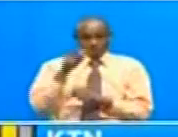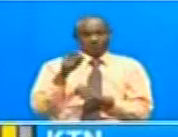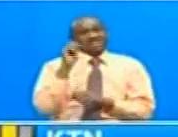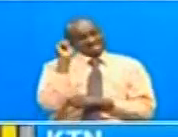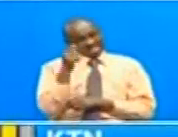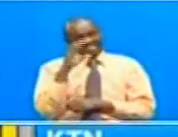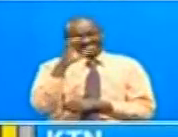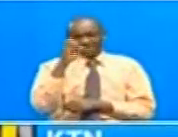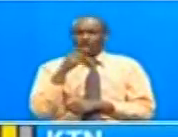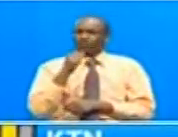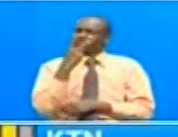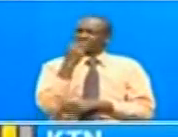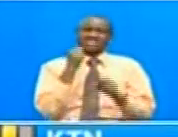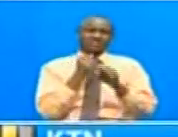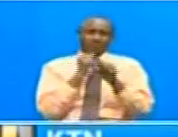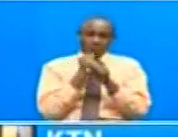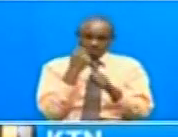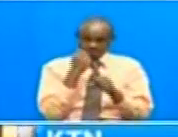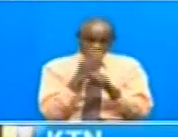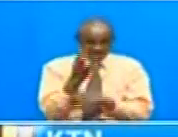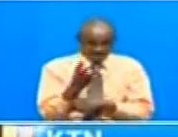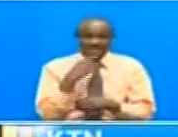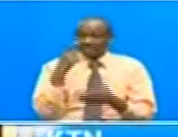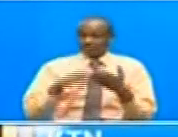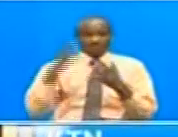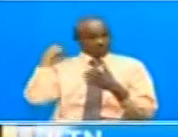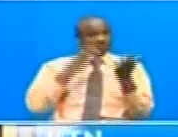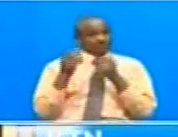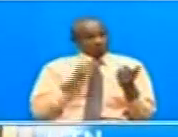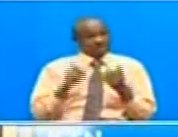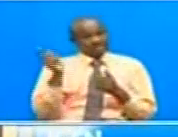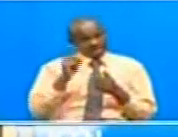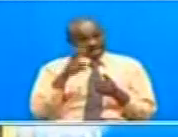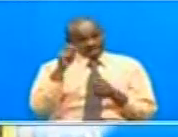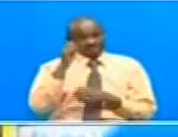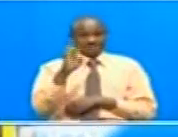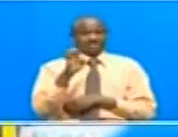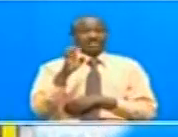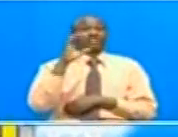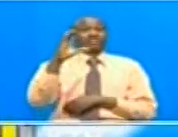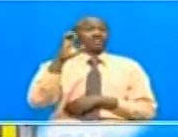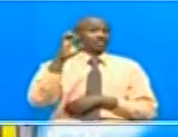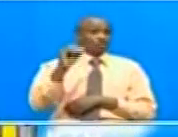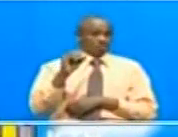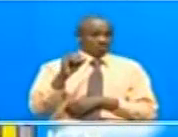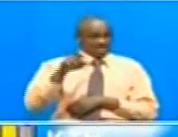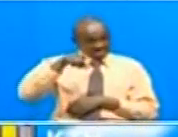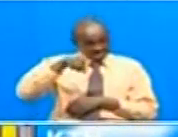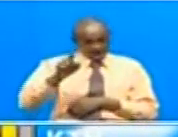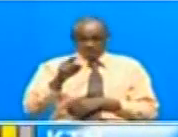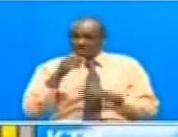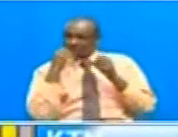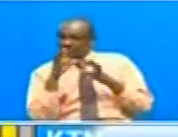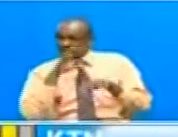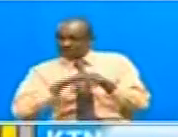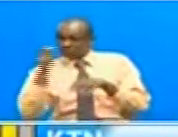Kenya's CEO since 2014, prior to which he served as the Nairobi Securities Exchange CEO. According to sources privy